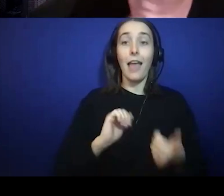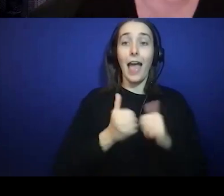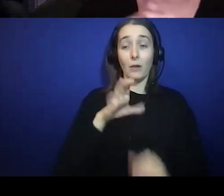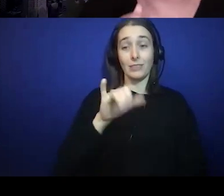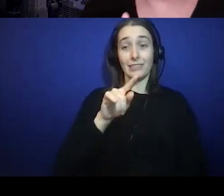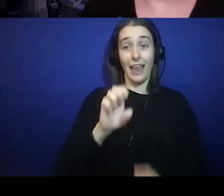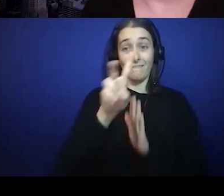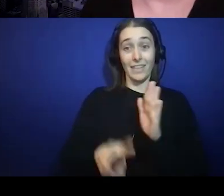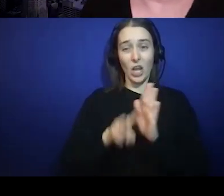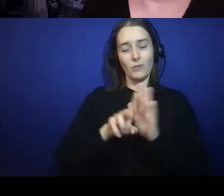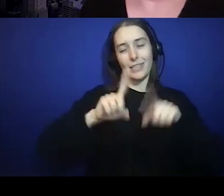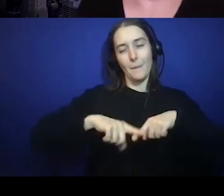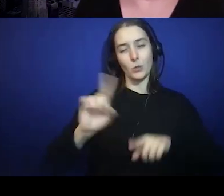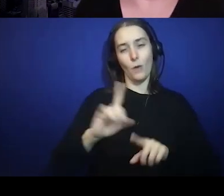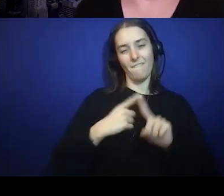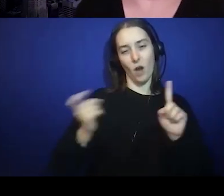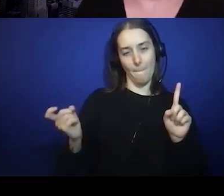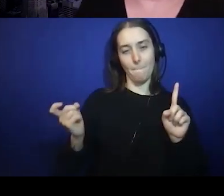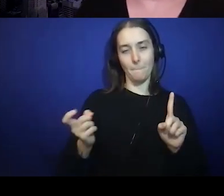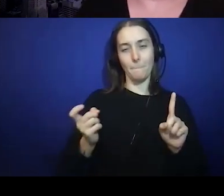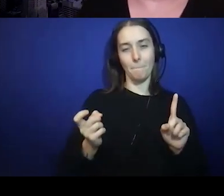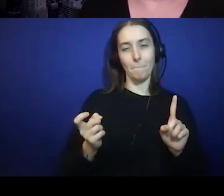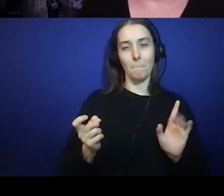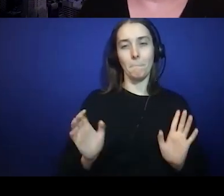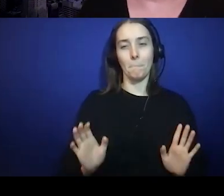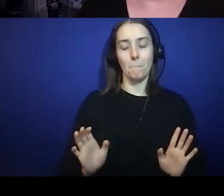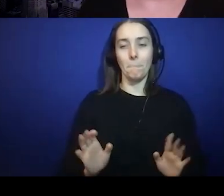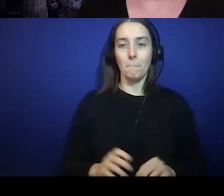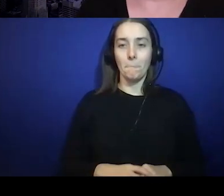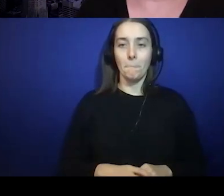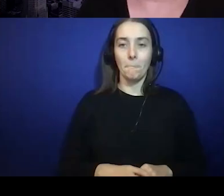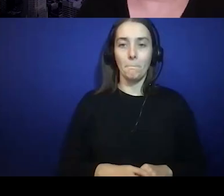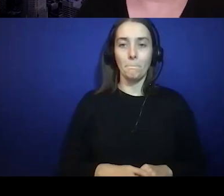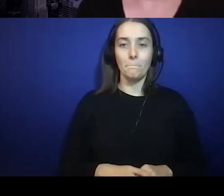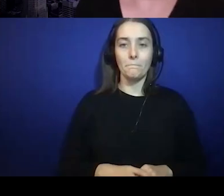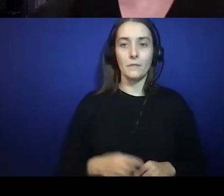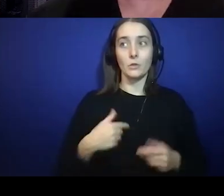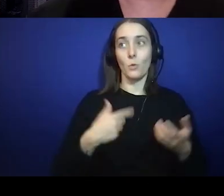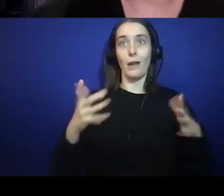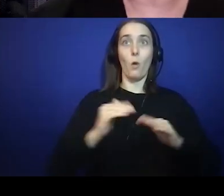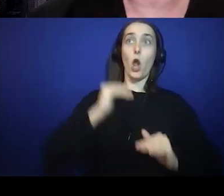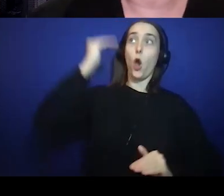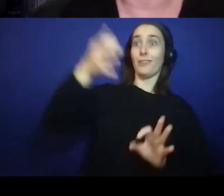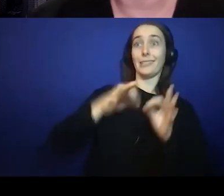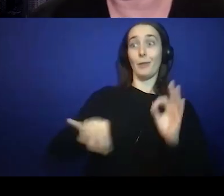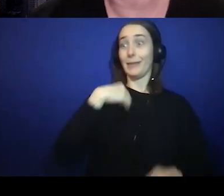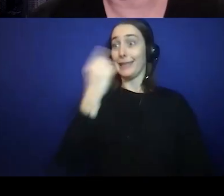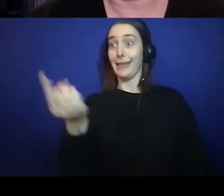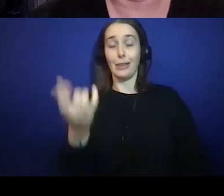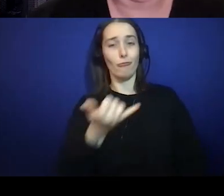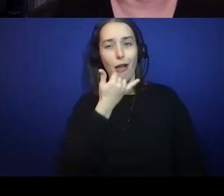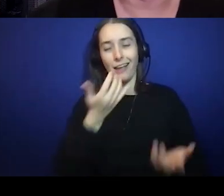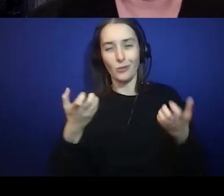sometimes depends on where you get them. So I do want to make sure not to oversimplify. So I'll cover this first